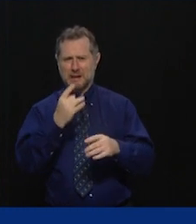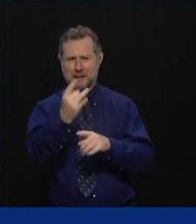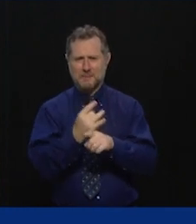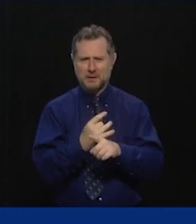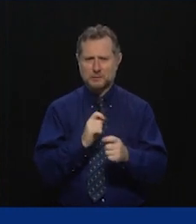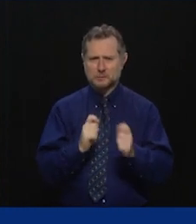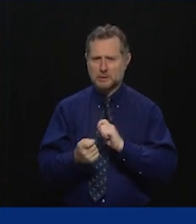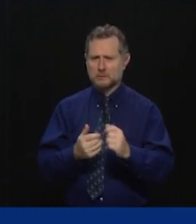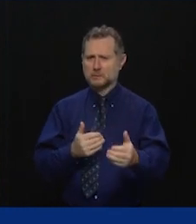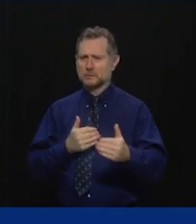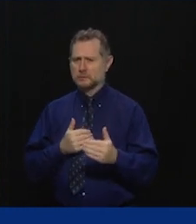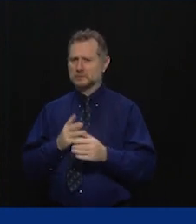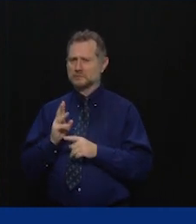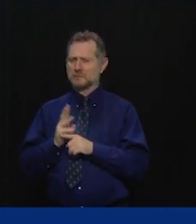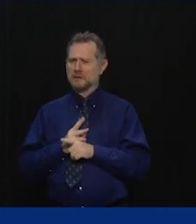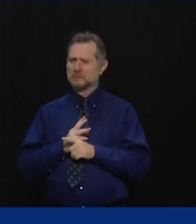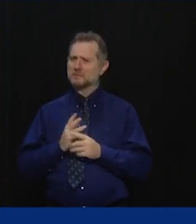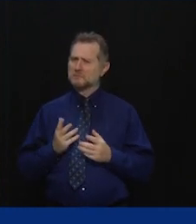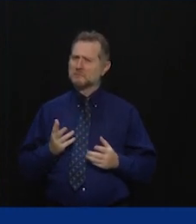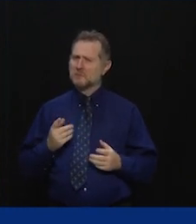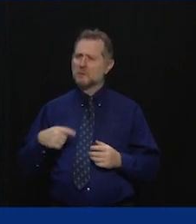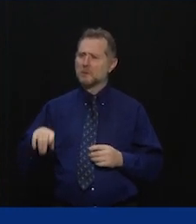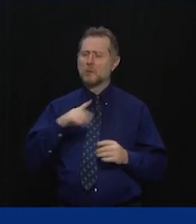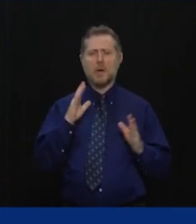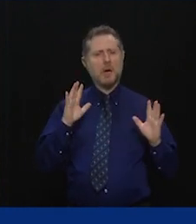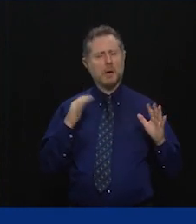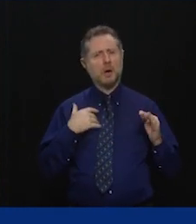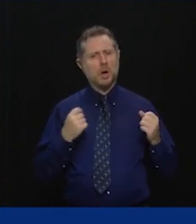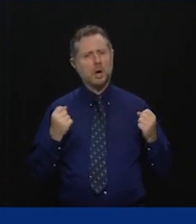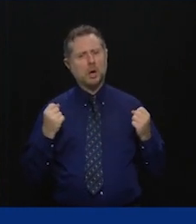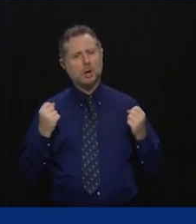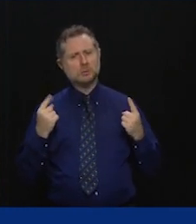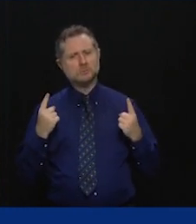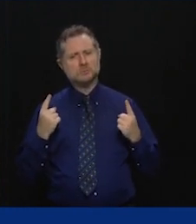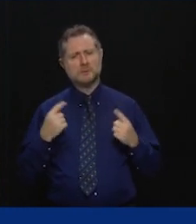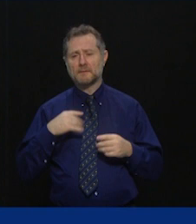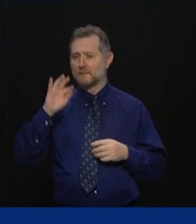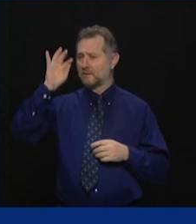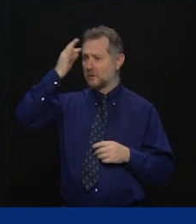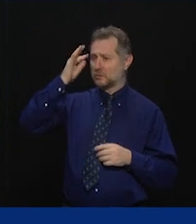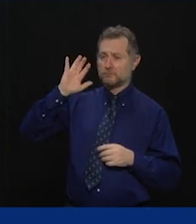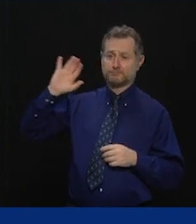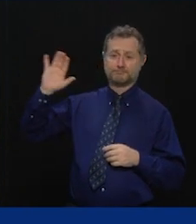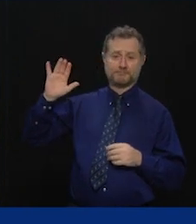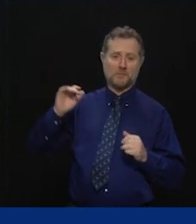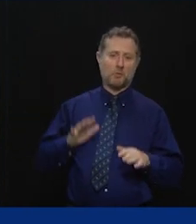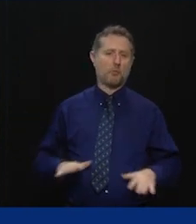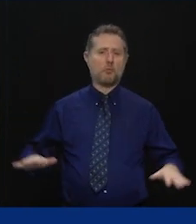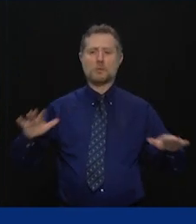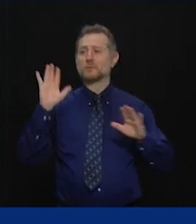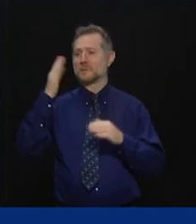understands, especially the information coming out of the federal government. Everyone's doing the best they can. Their